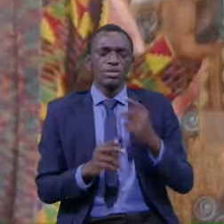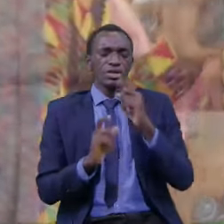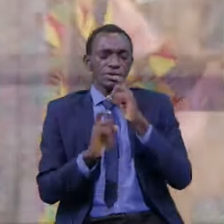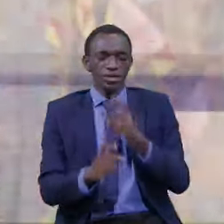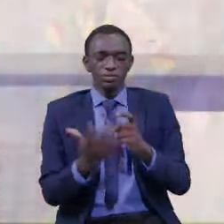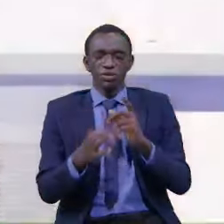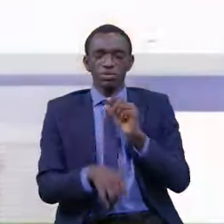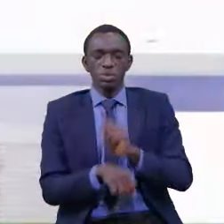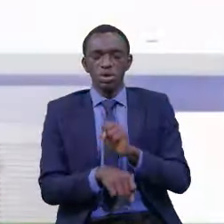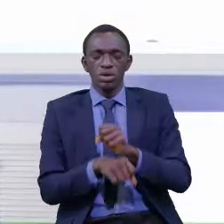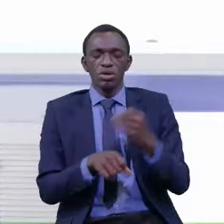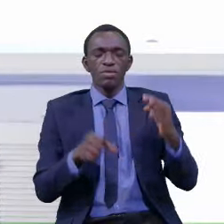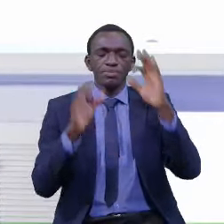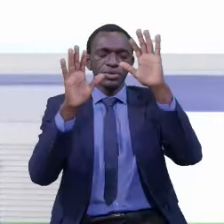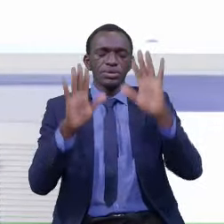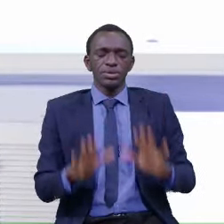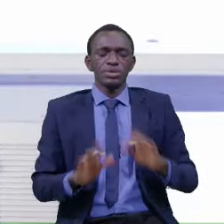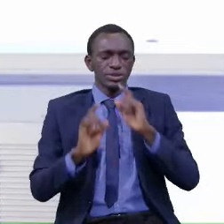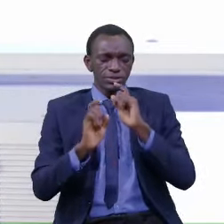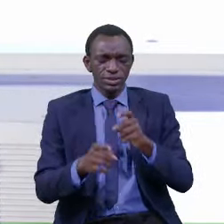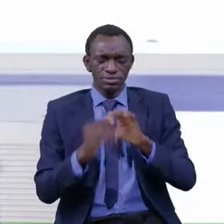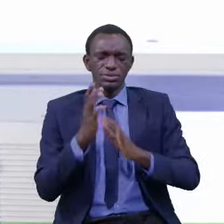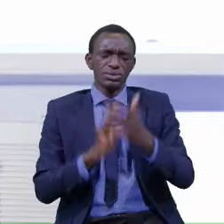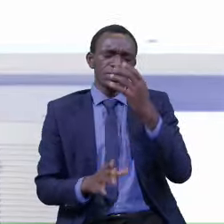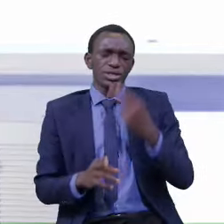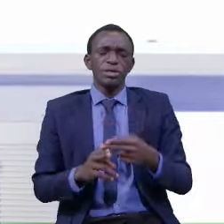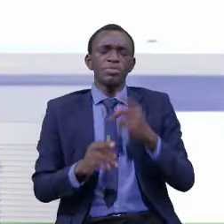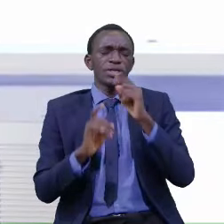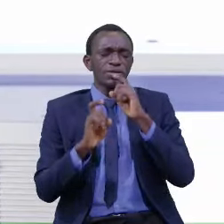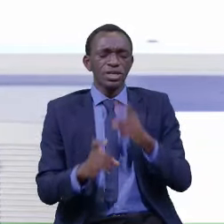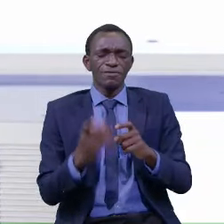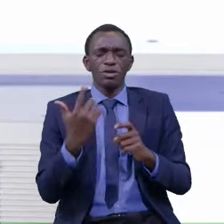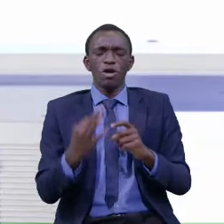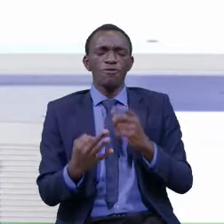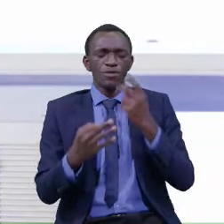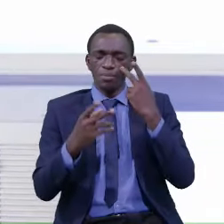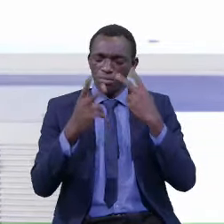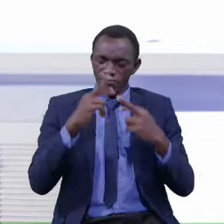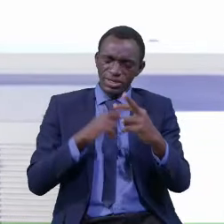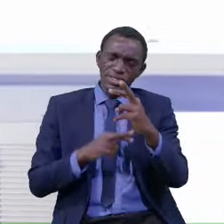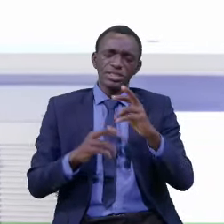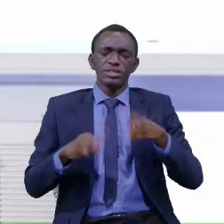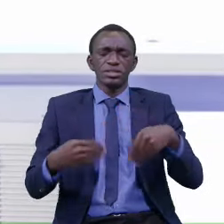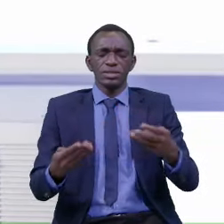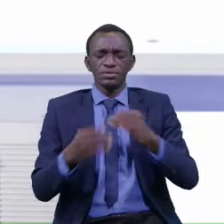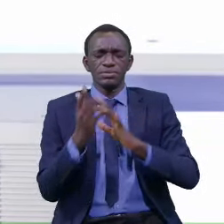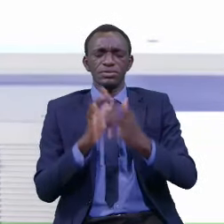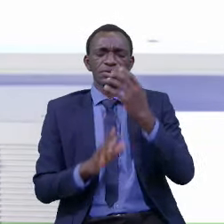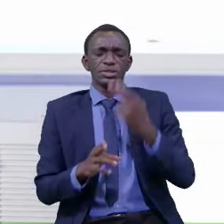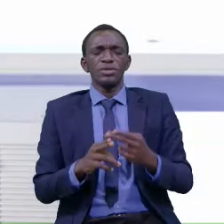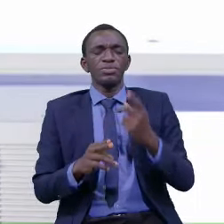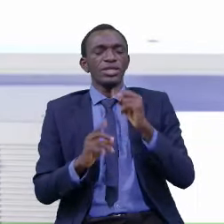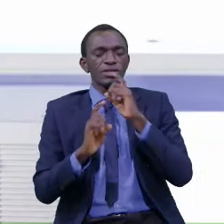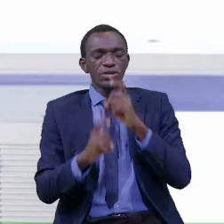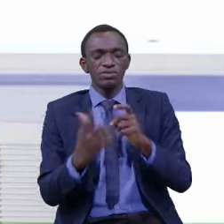miracles, the gift of prophecy, the gift of diverse kinds of tongues,